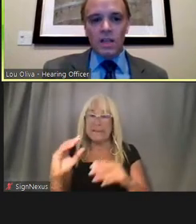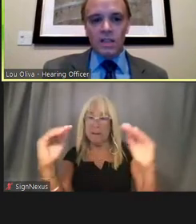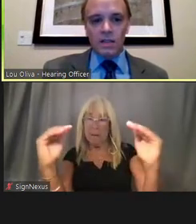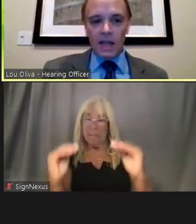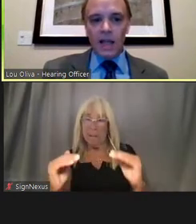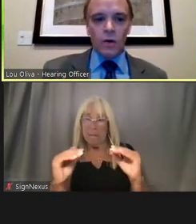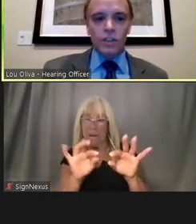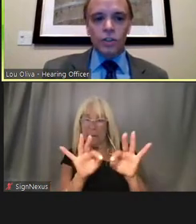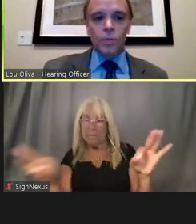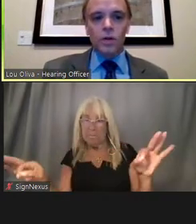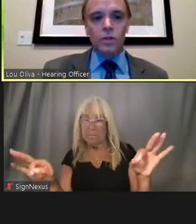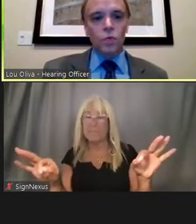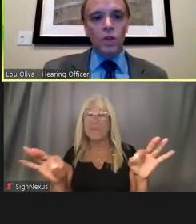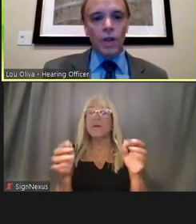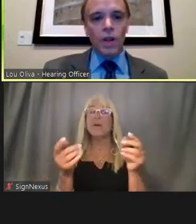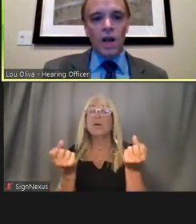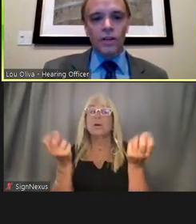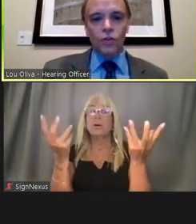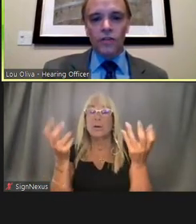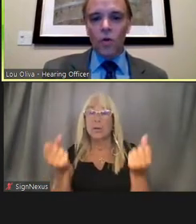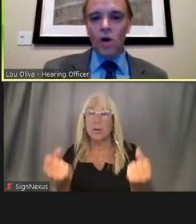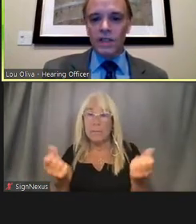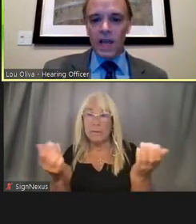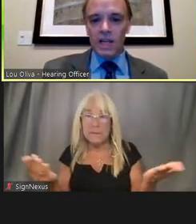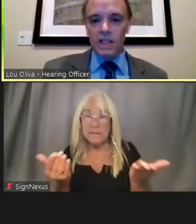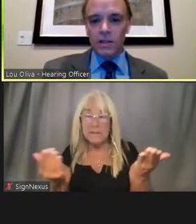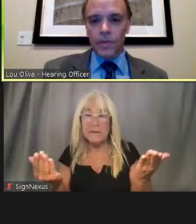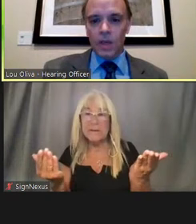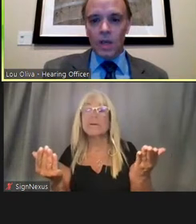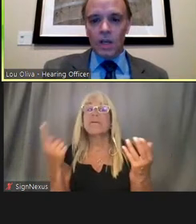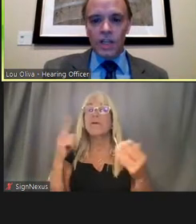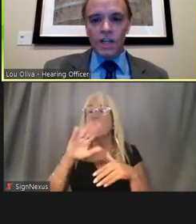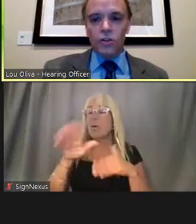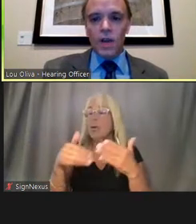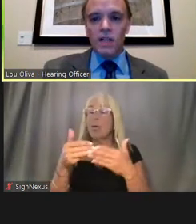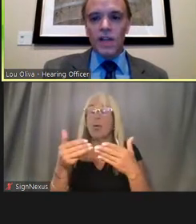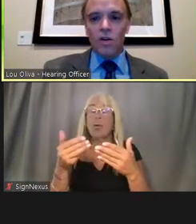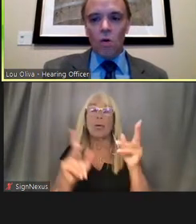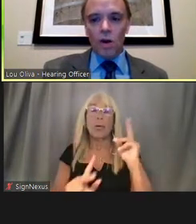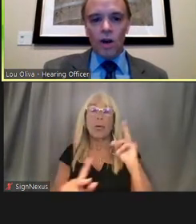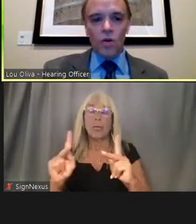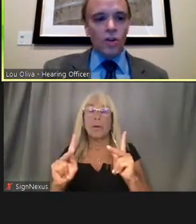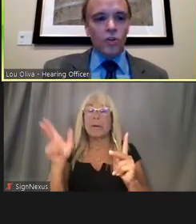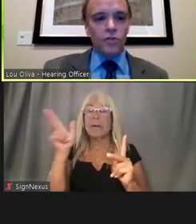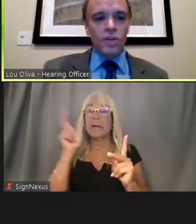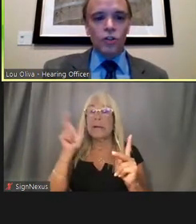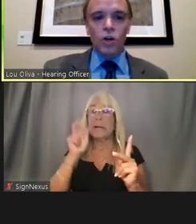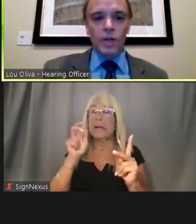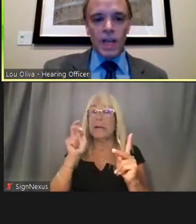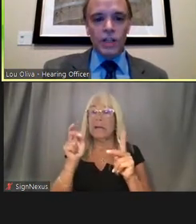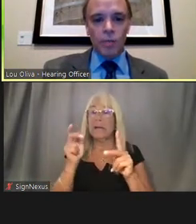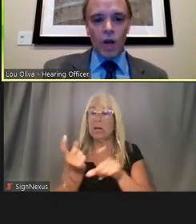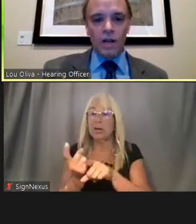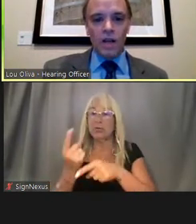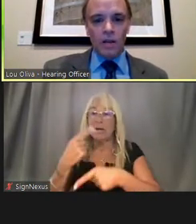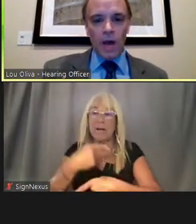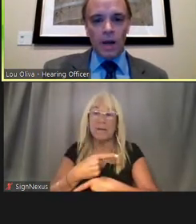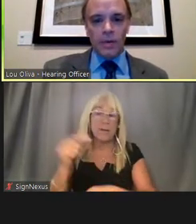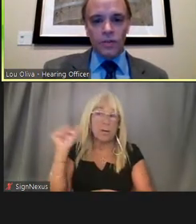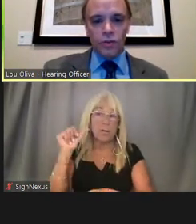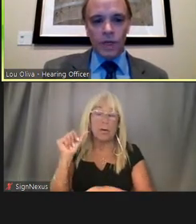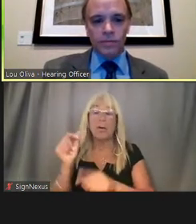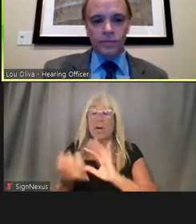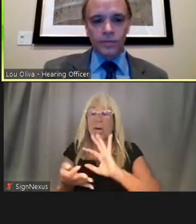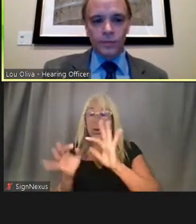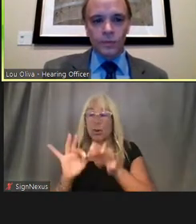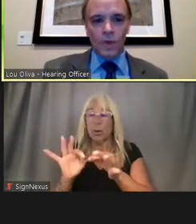screen so sign language interpreters will appear on the screen for all attendees to hear the translated Auto use the interpretation button on